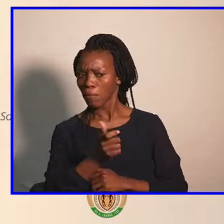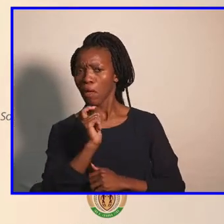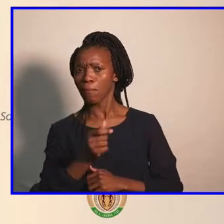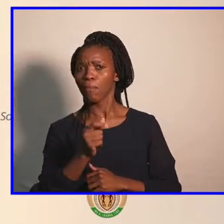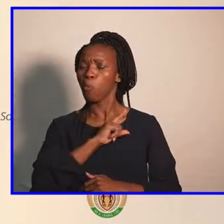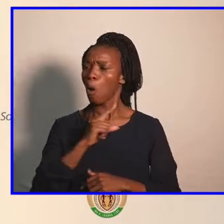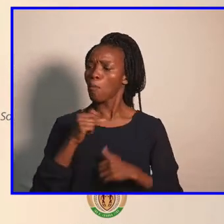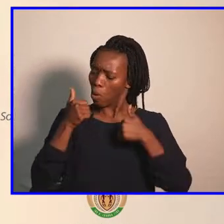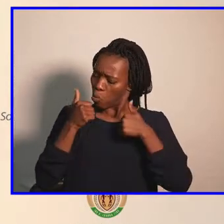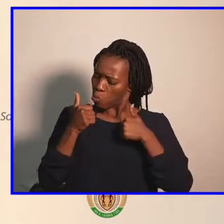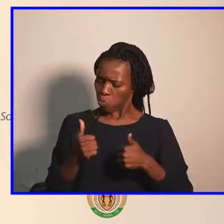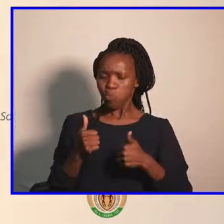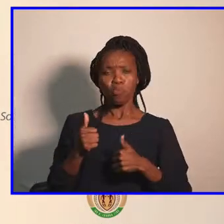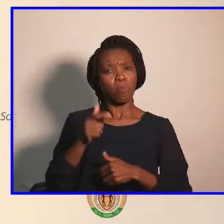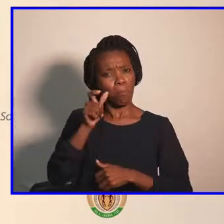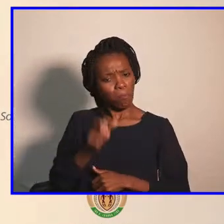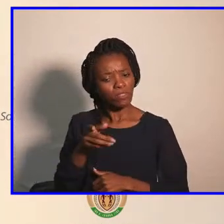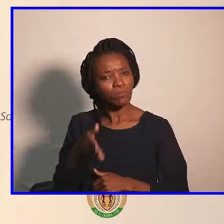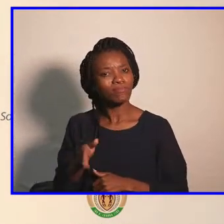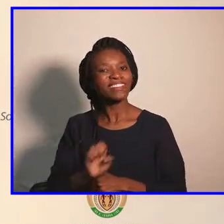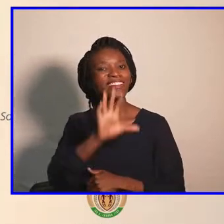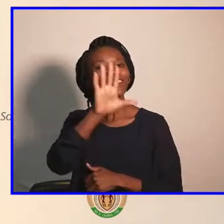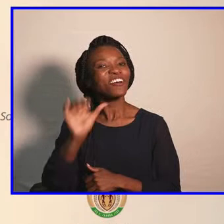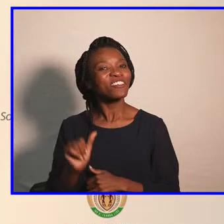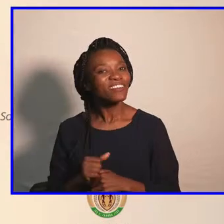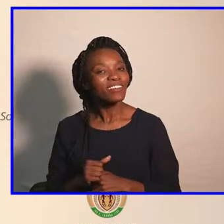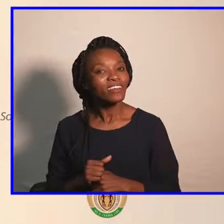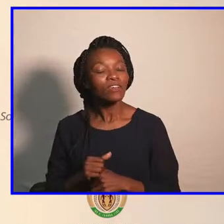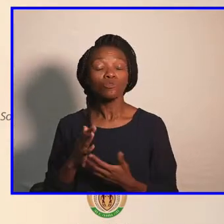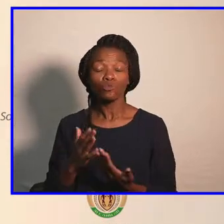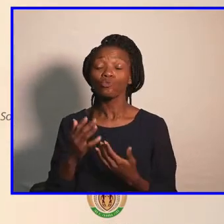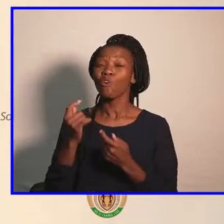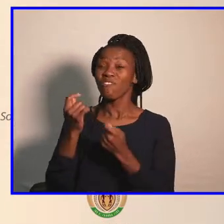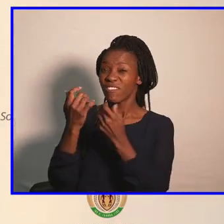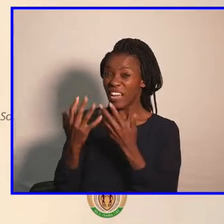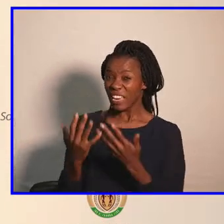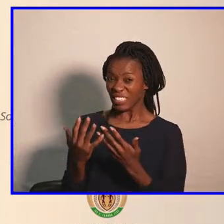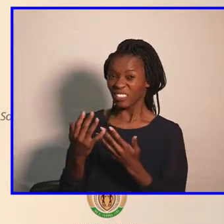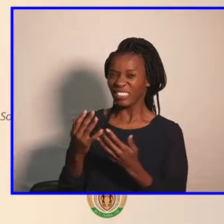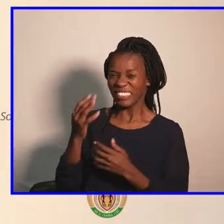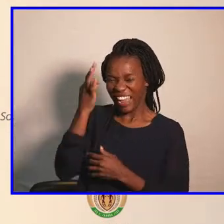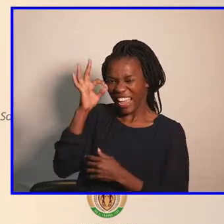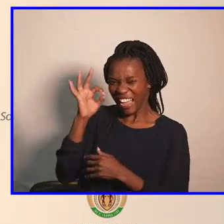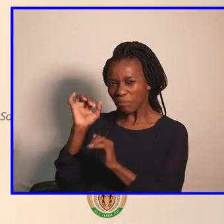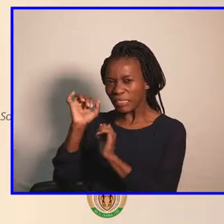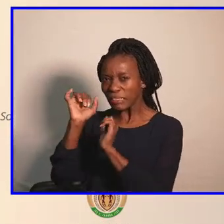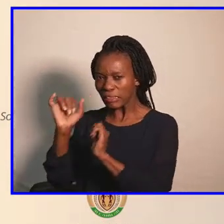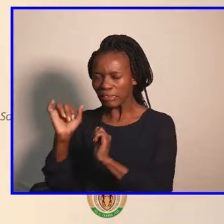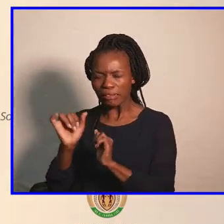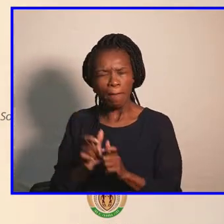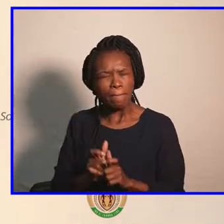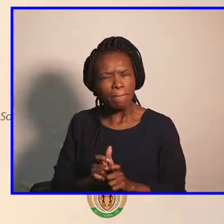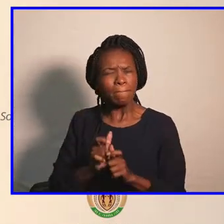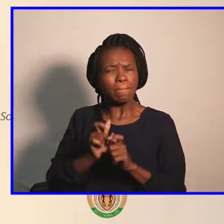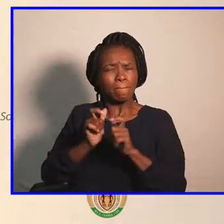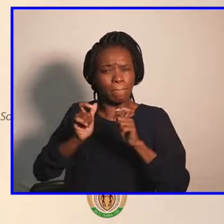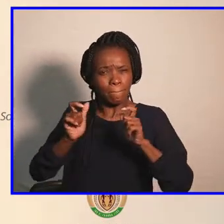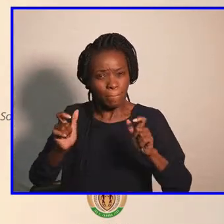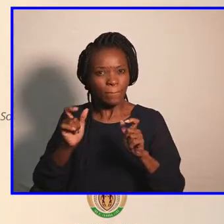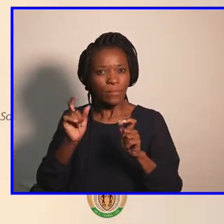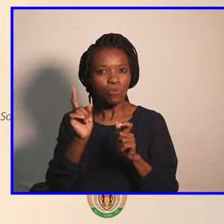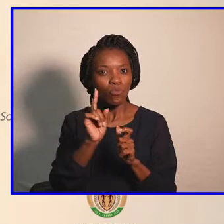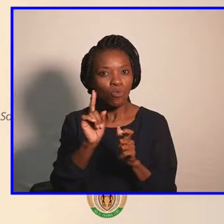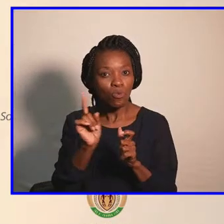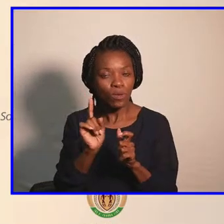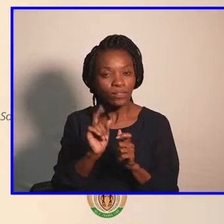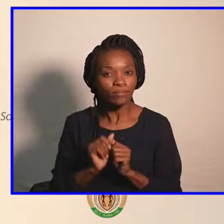corporate citizens. A big part of our fiscal strategy of repairing the public finances and placing them on a